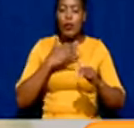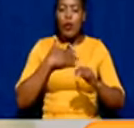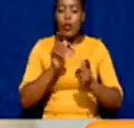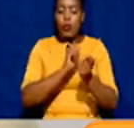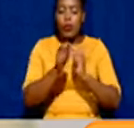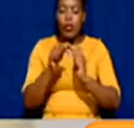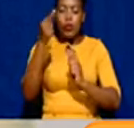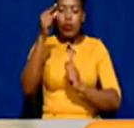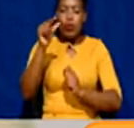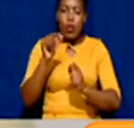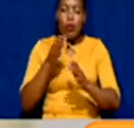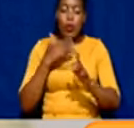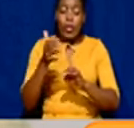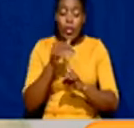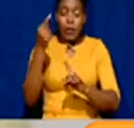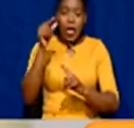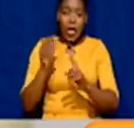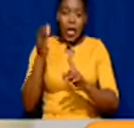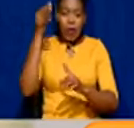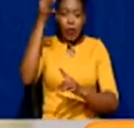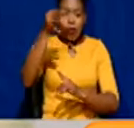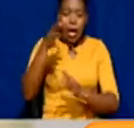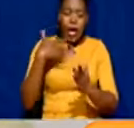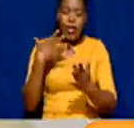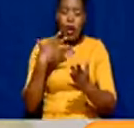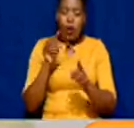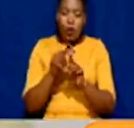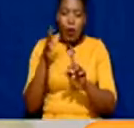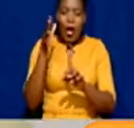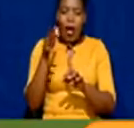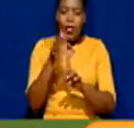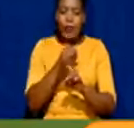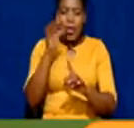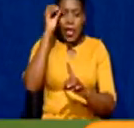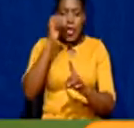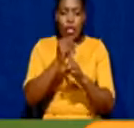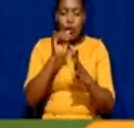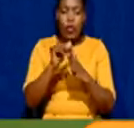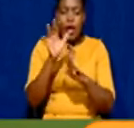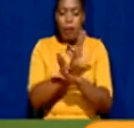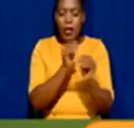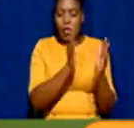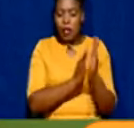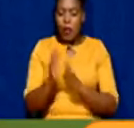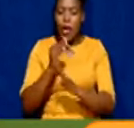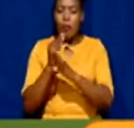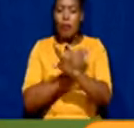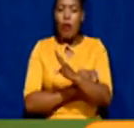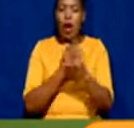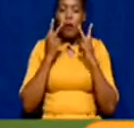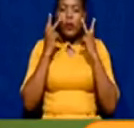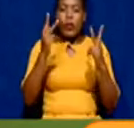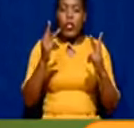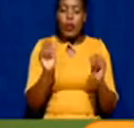ensure that we can achieve the goals as our president is looking to do. When you then look at the cost